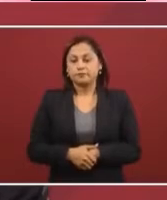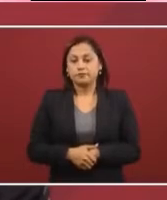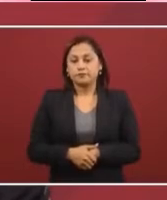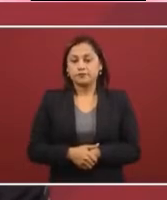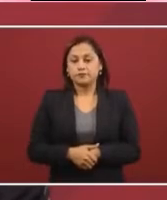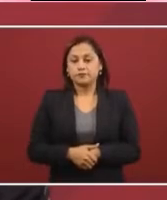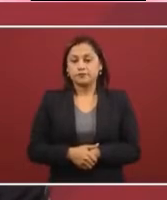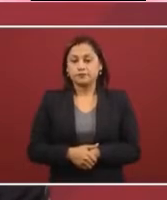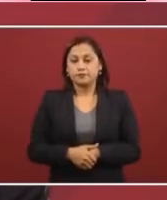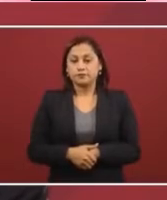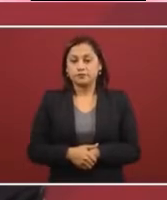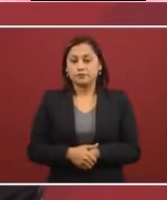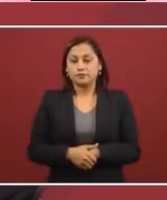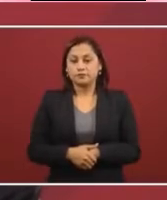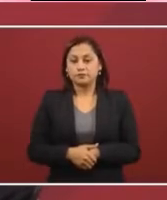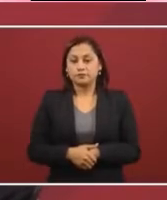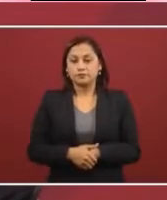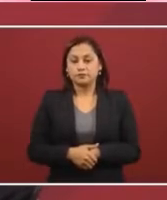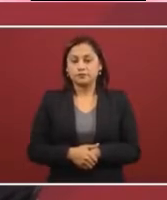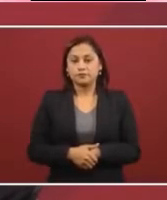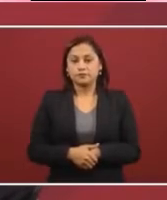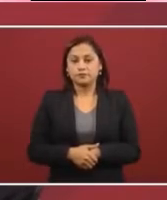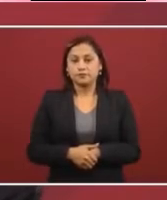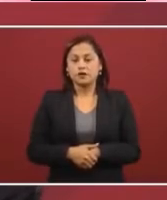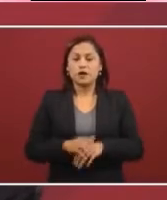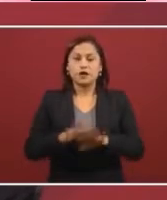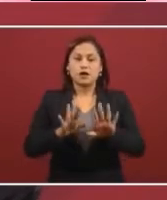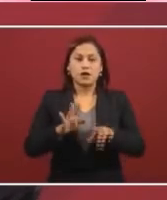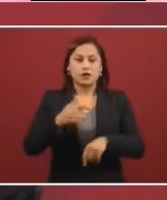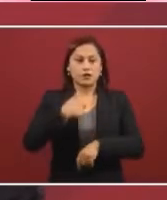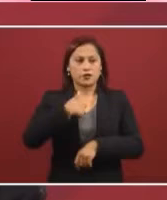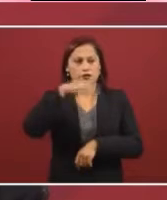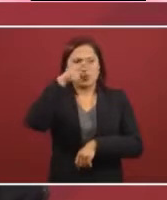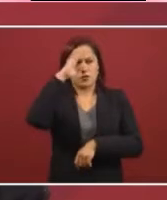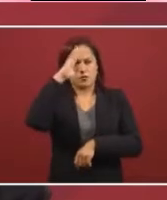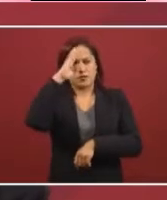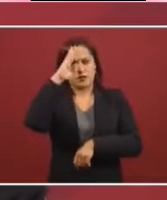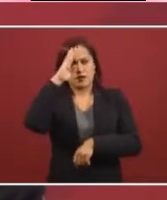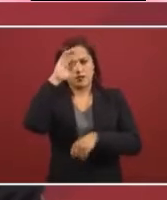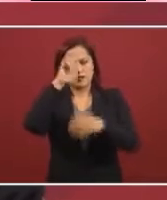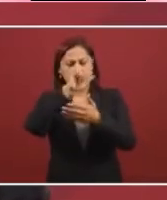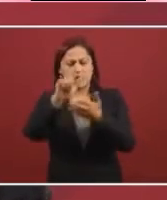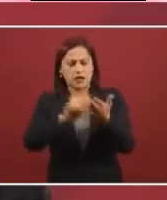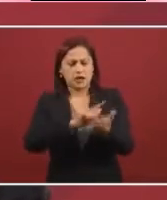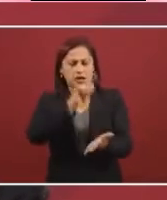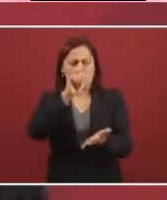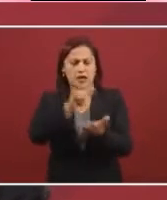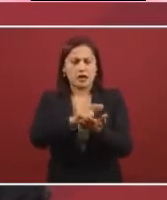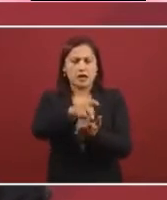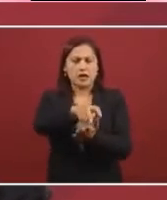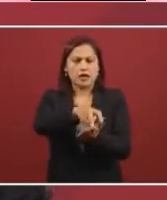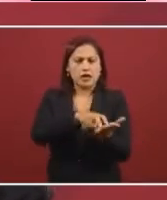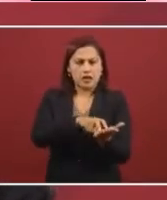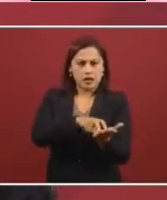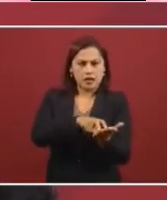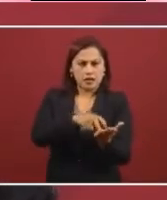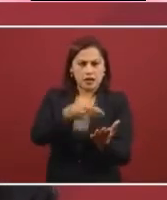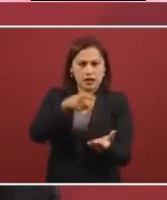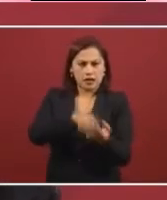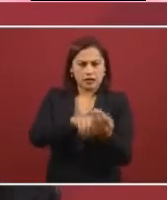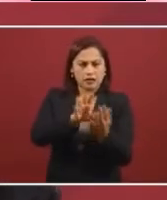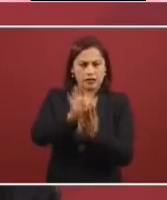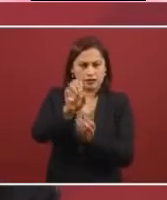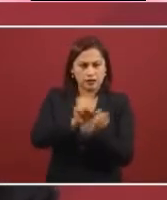presenting ninguna iniciativa de reforma, any initiative of constitutional reform.